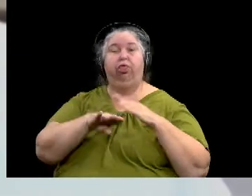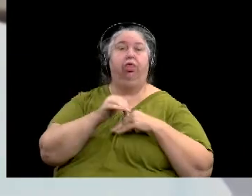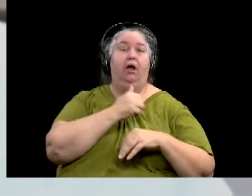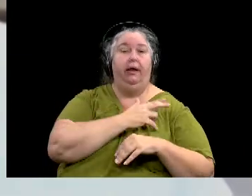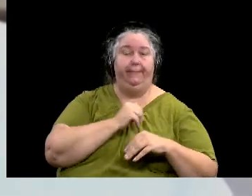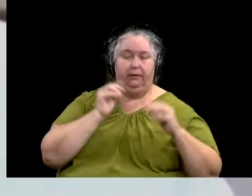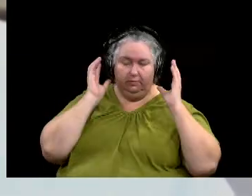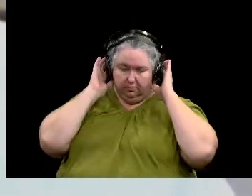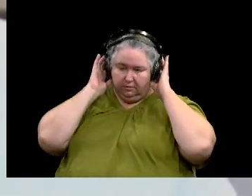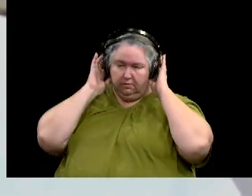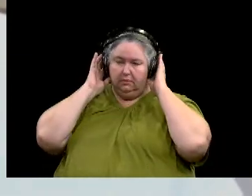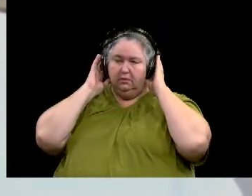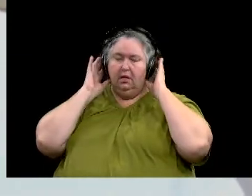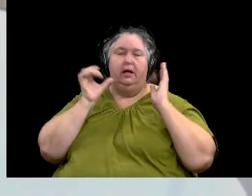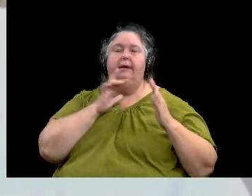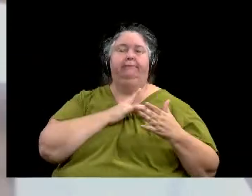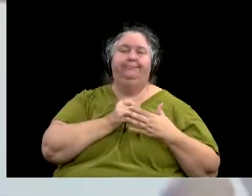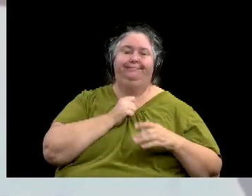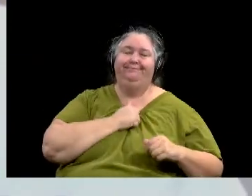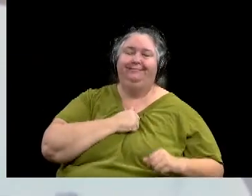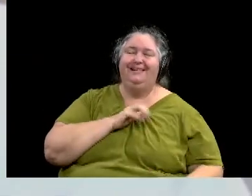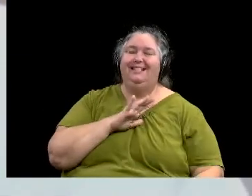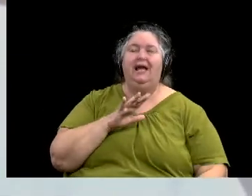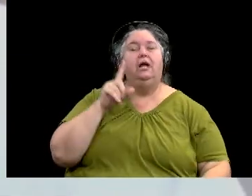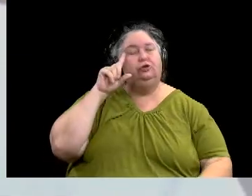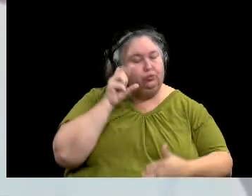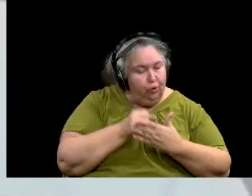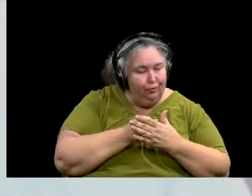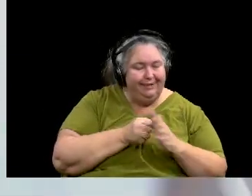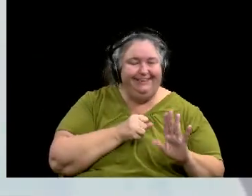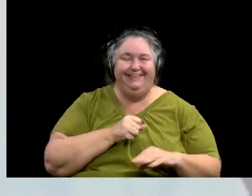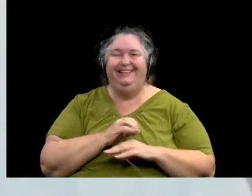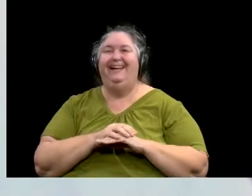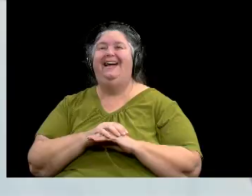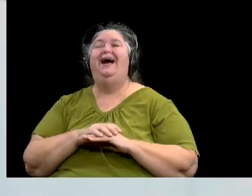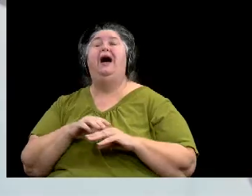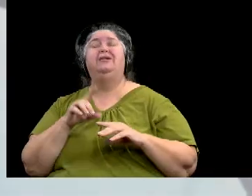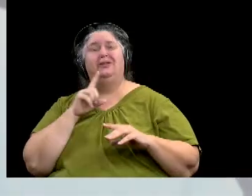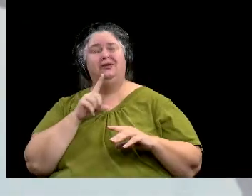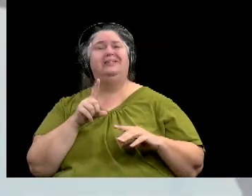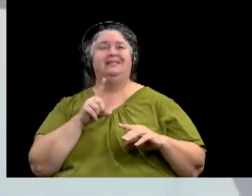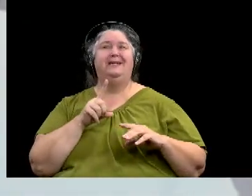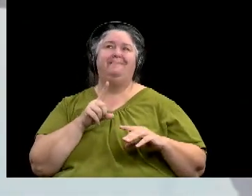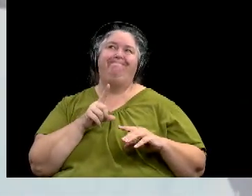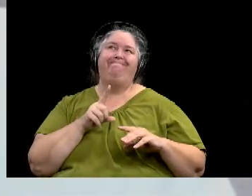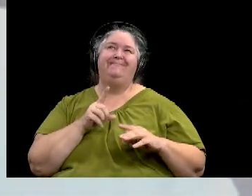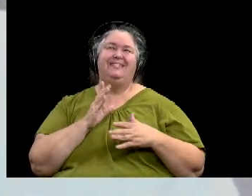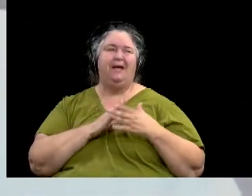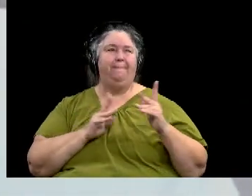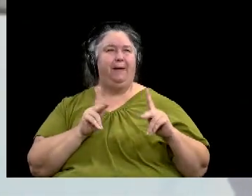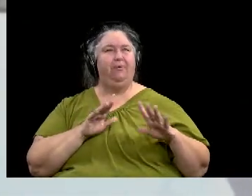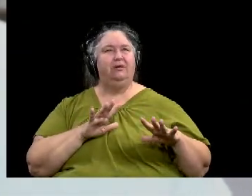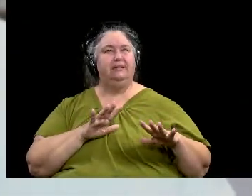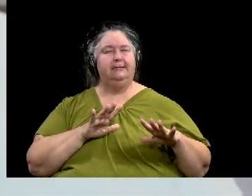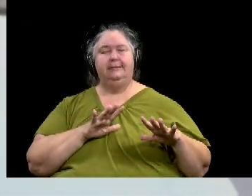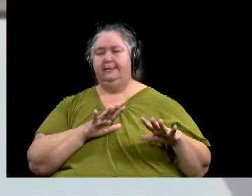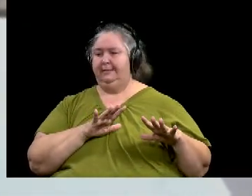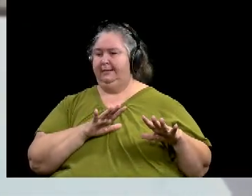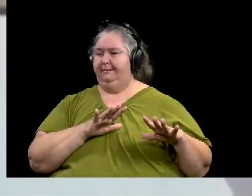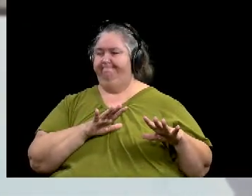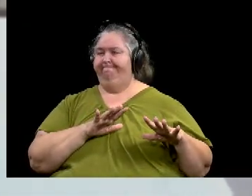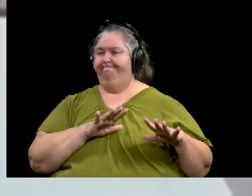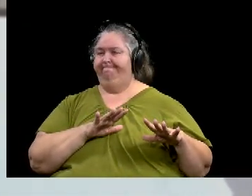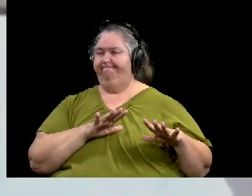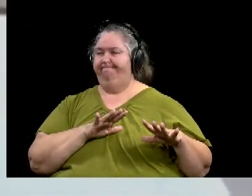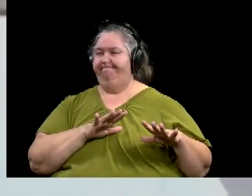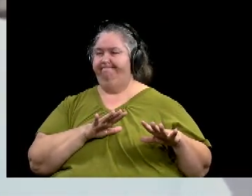so there's a sort of complacency, and maybe there's room for mythologies to grow up when in a community